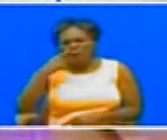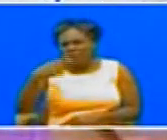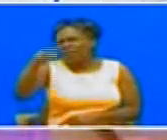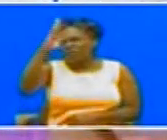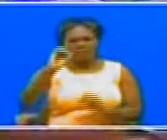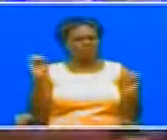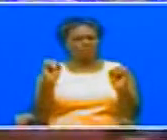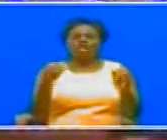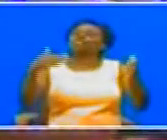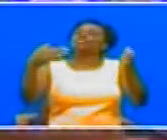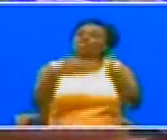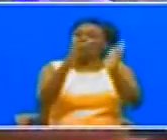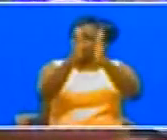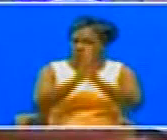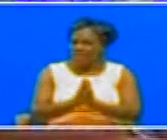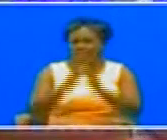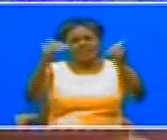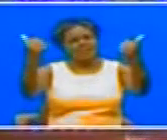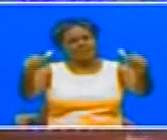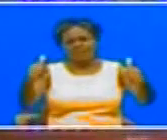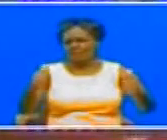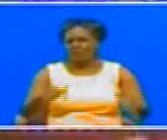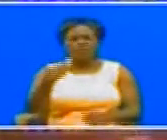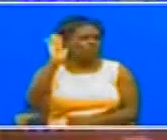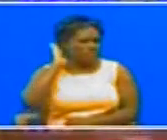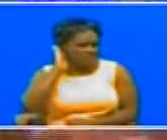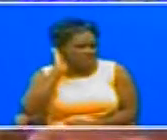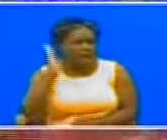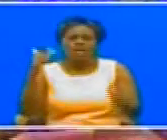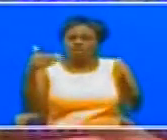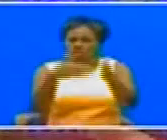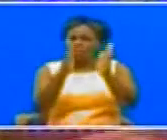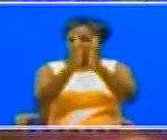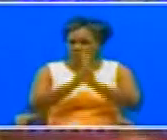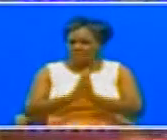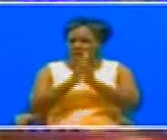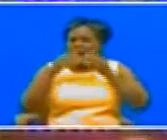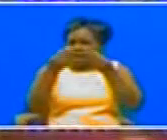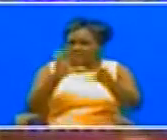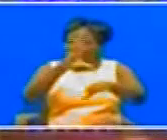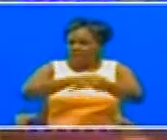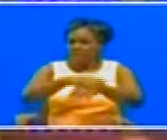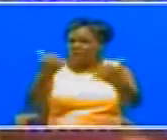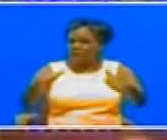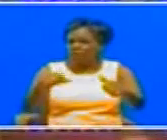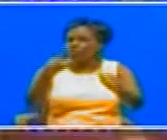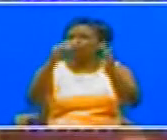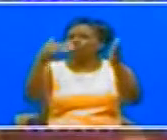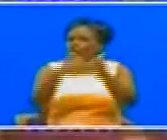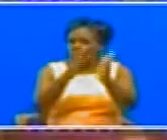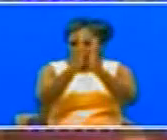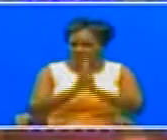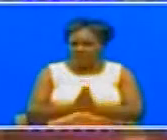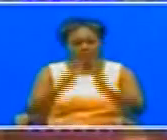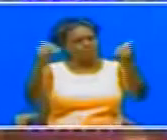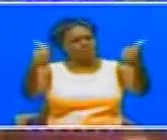Yeah, don't stop praying. If you're here tonight or you're listening and you've got a prayer that has not yet been answered, don't stop praying. Tonight could be the